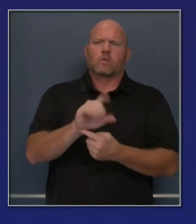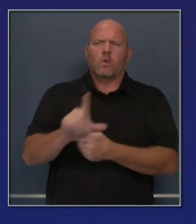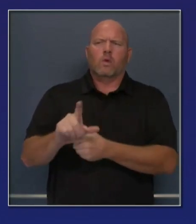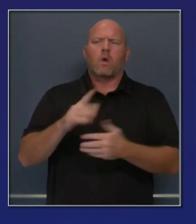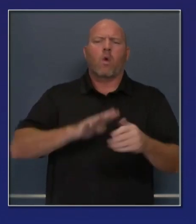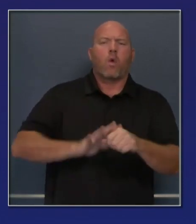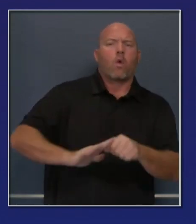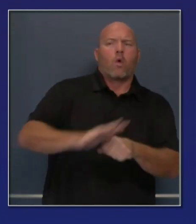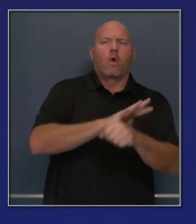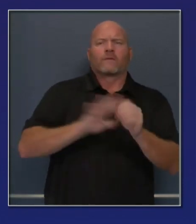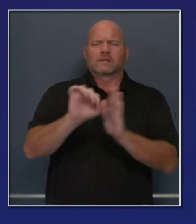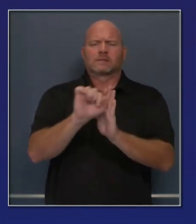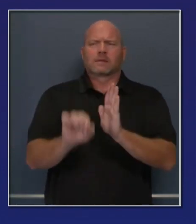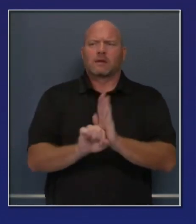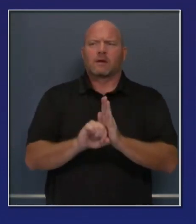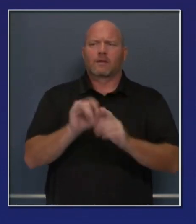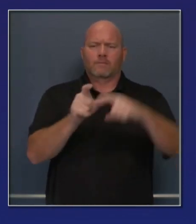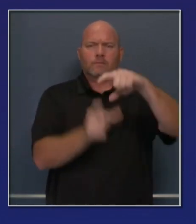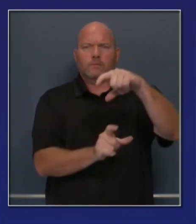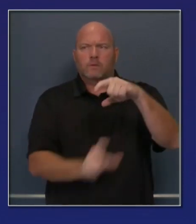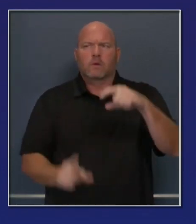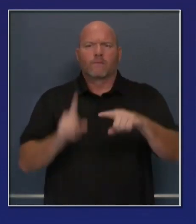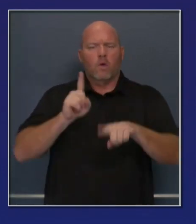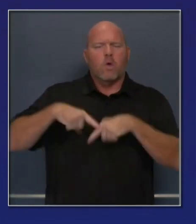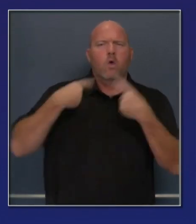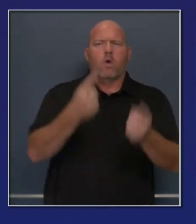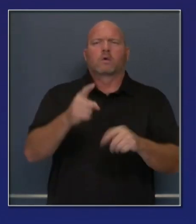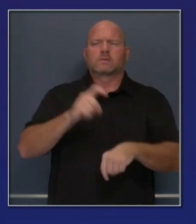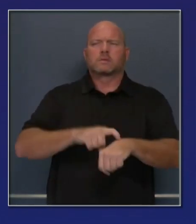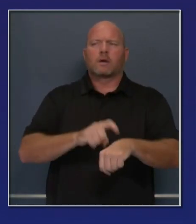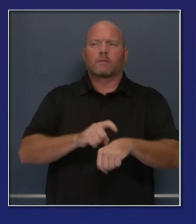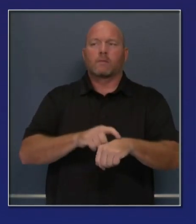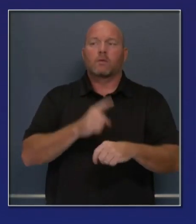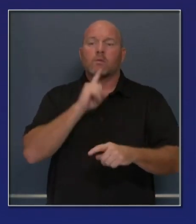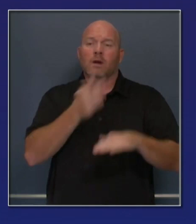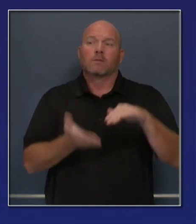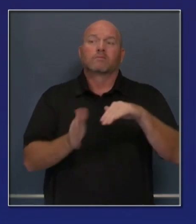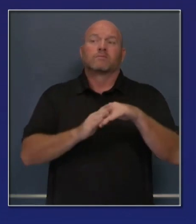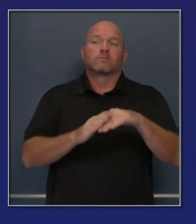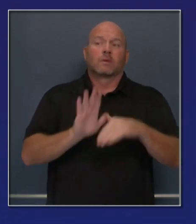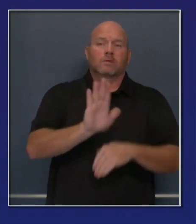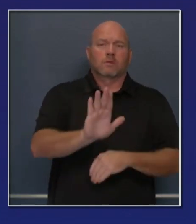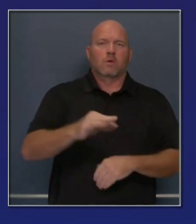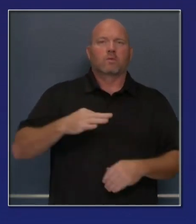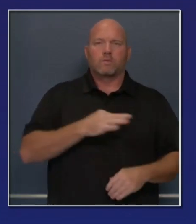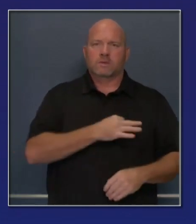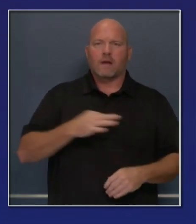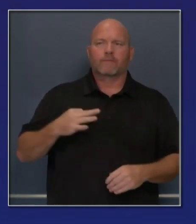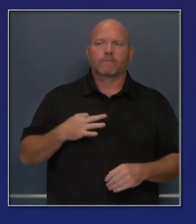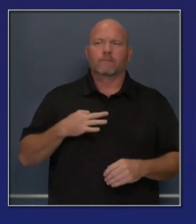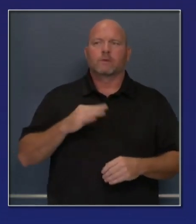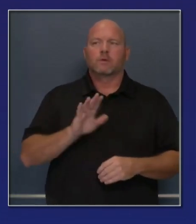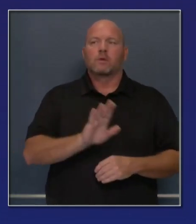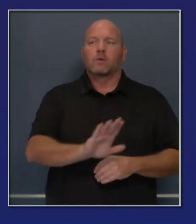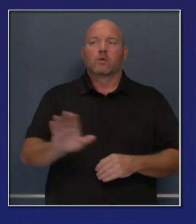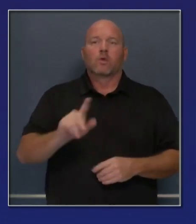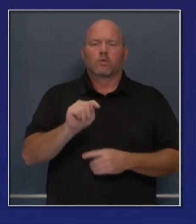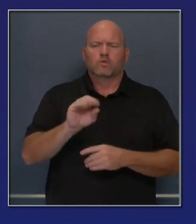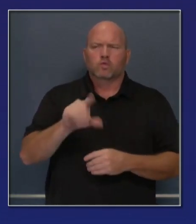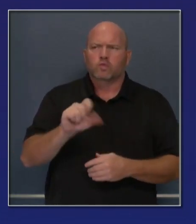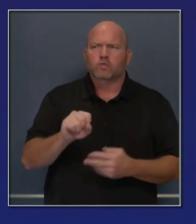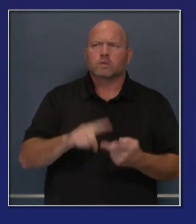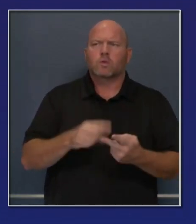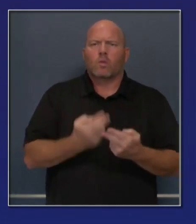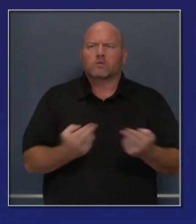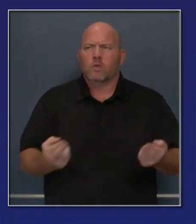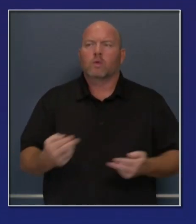state have been doing this for a long time. They've beefed up their staff, increased their staff and their tools along with the state's support to